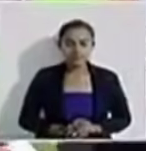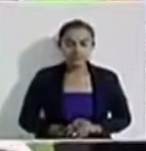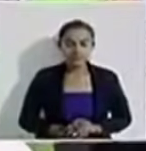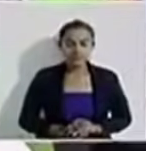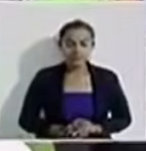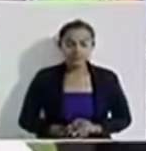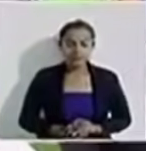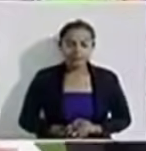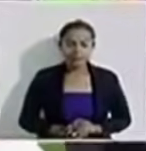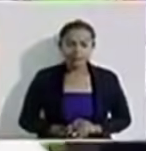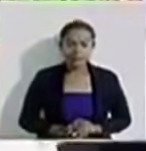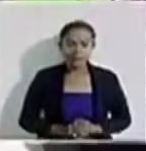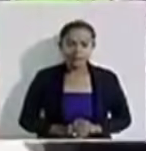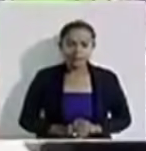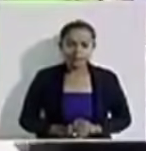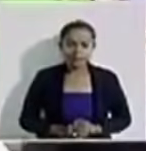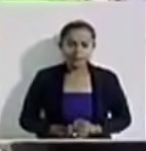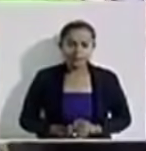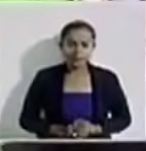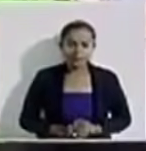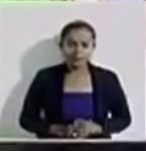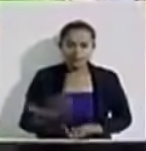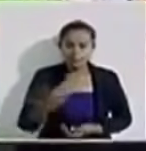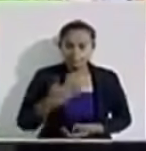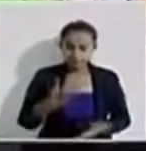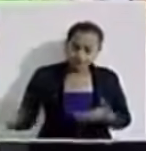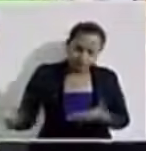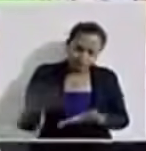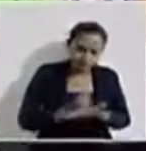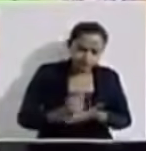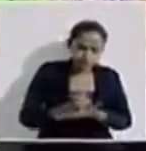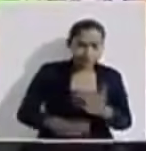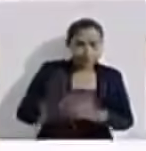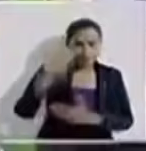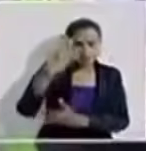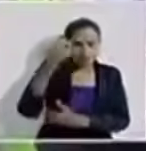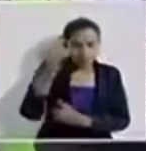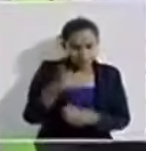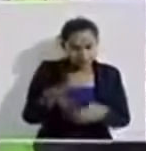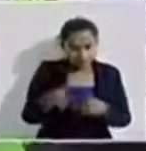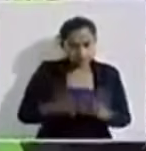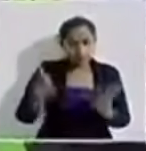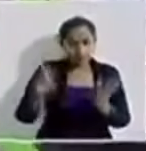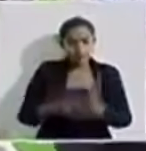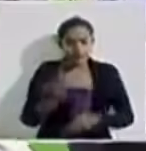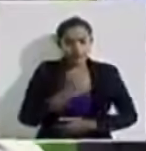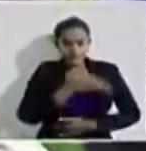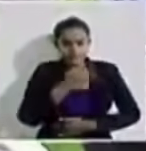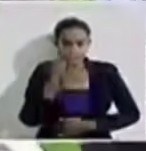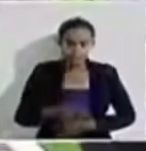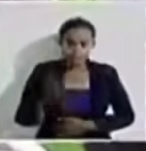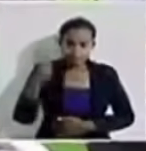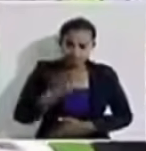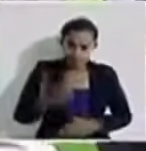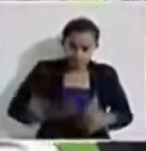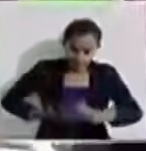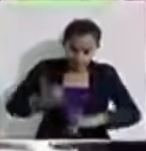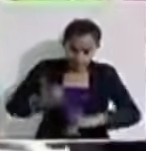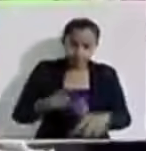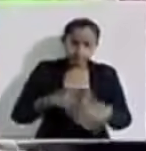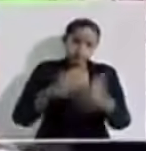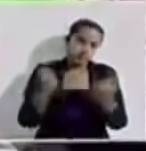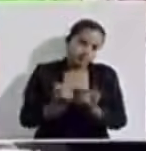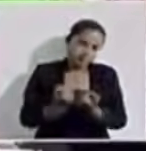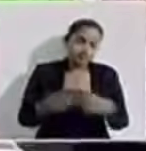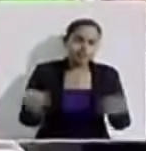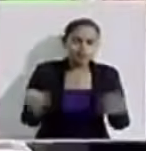We have the complete blessings of Venerable Venderuwe Upalitero, the Anunayaka of the Asgiri chapter. We also have the blessings of the Malwatu Viharaya's